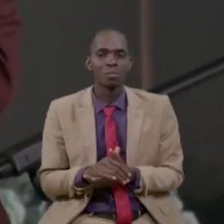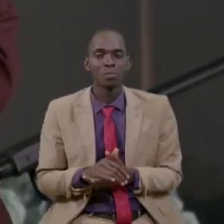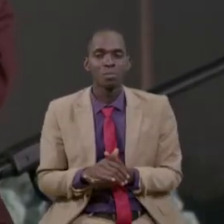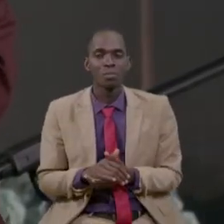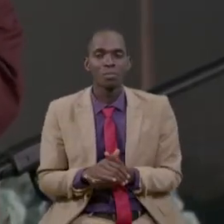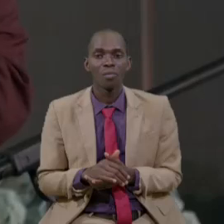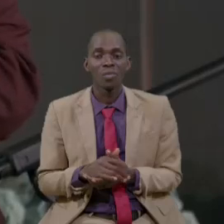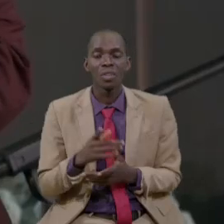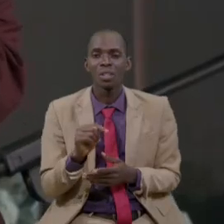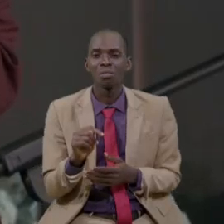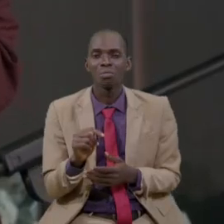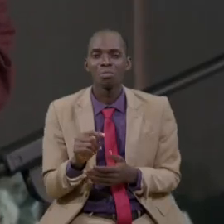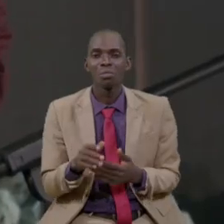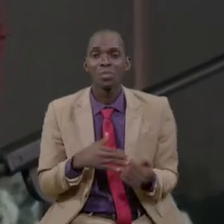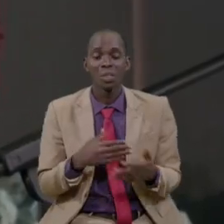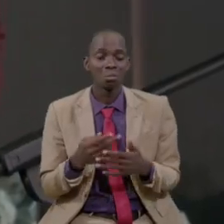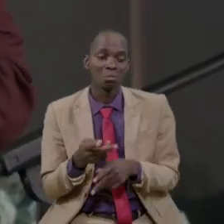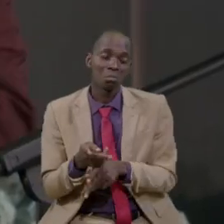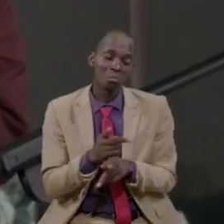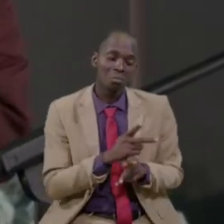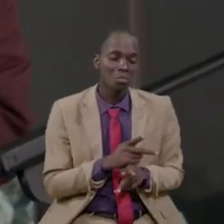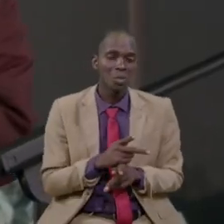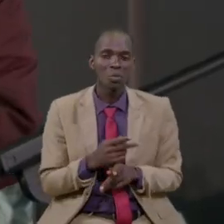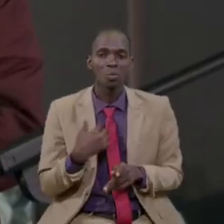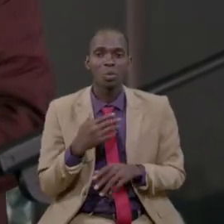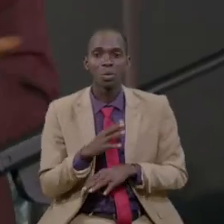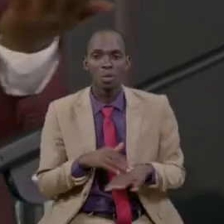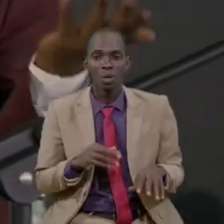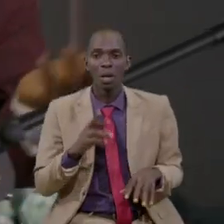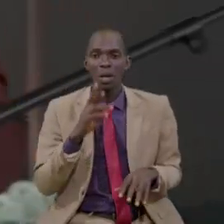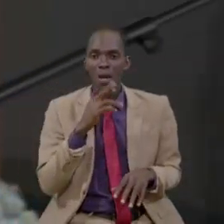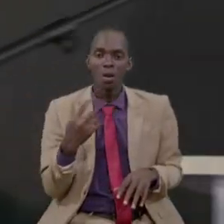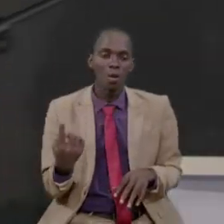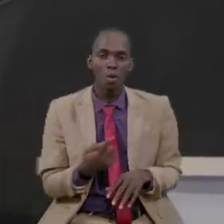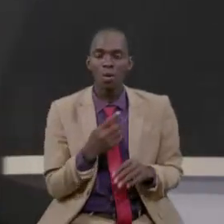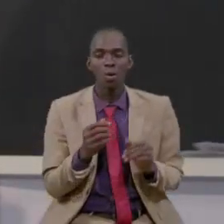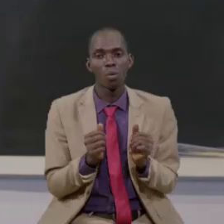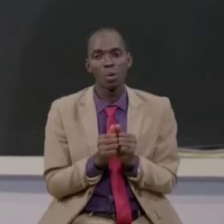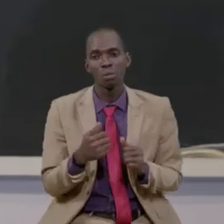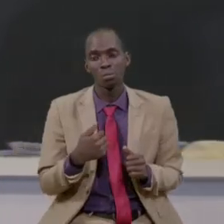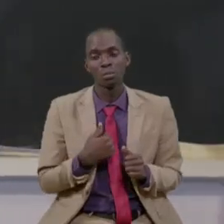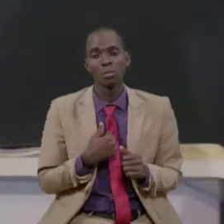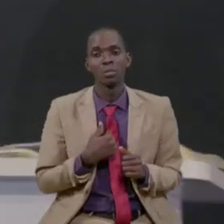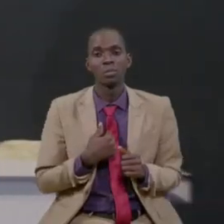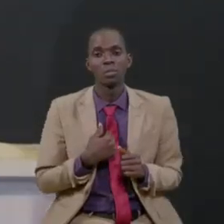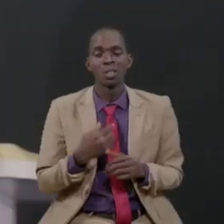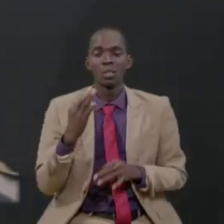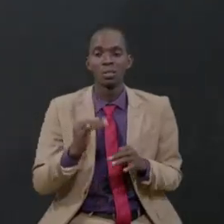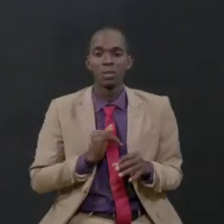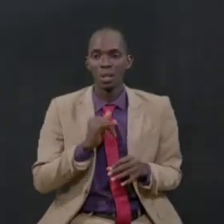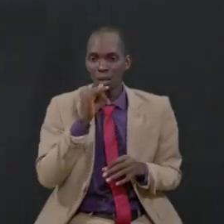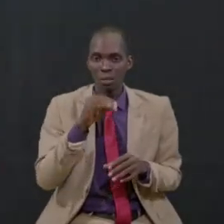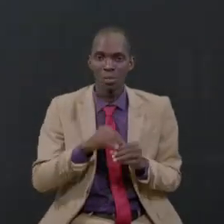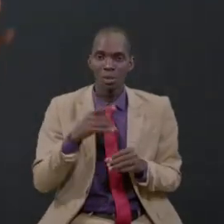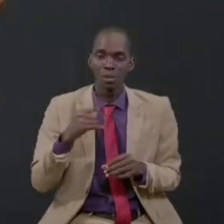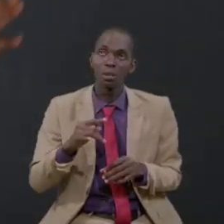them, security or whatever, they are always with me. If I'm, you know, in the plane, there's somebody